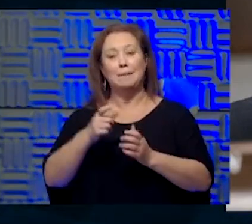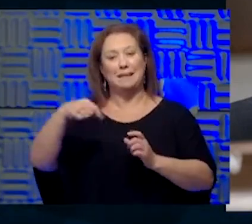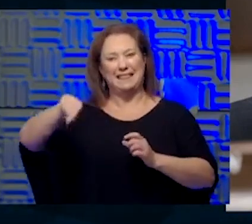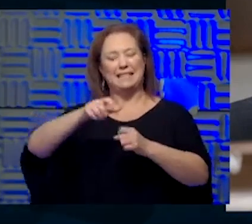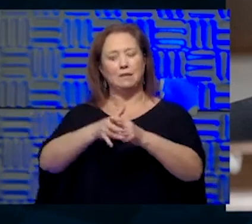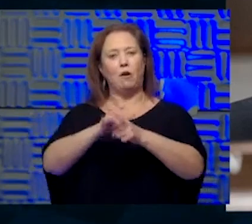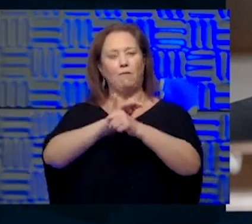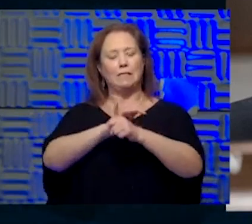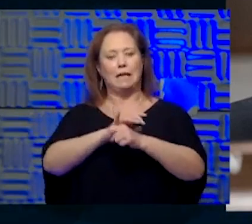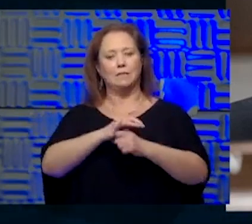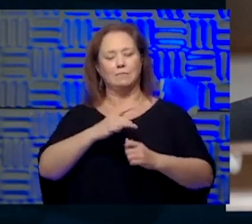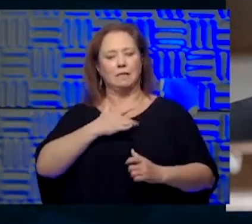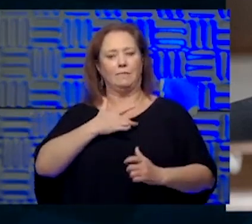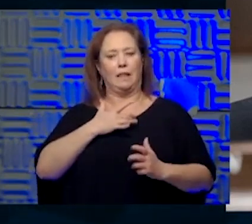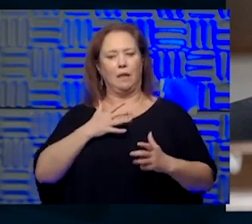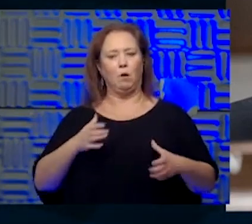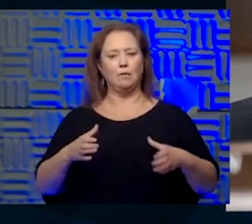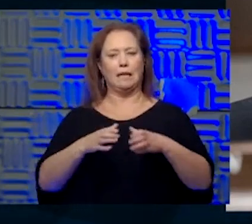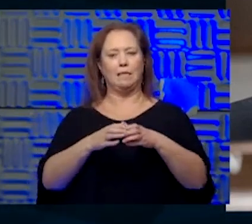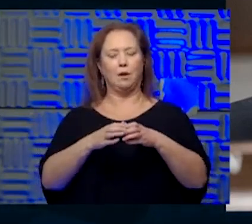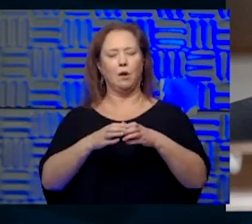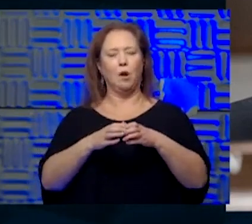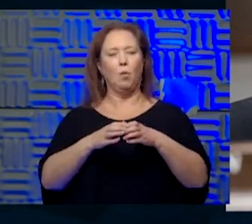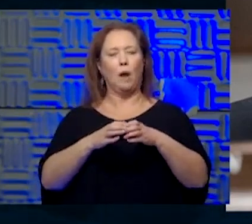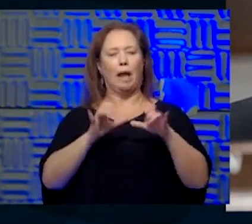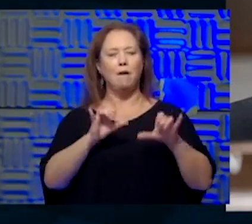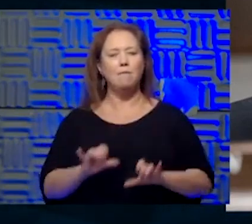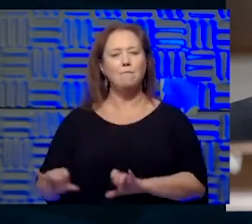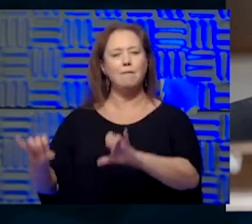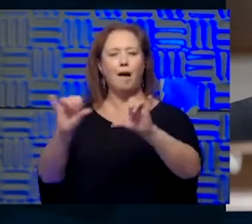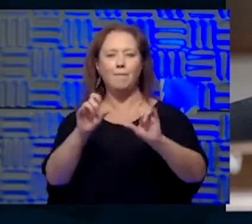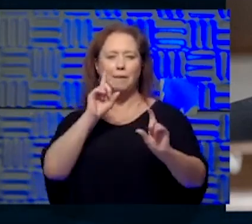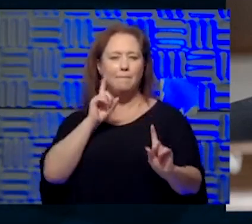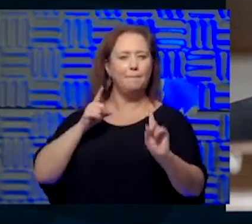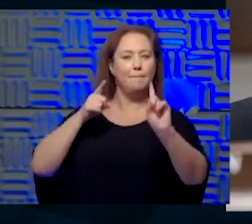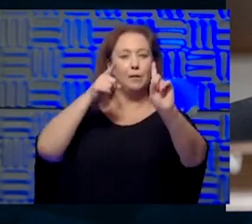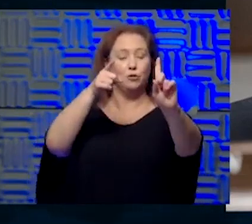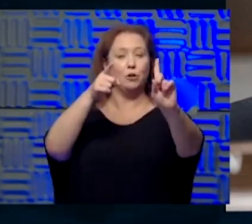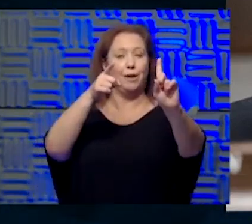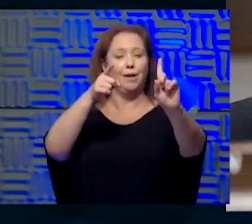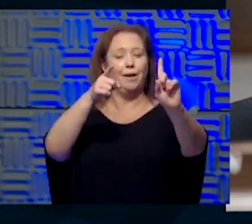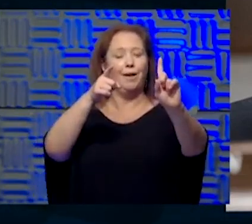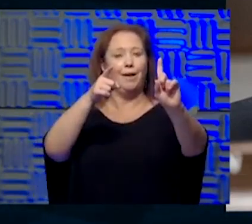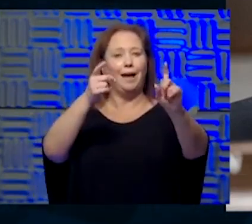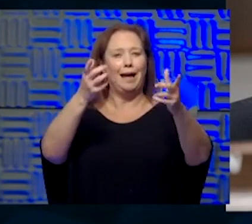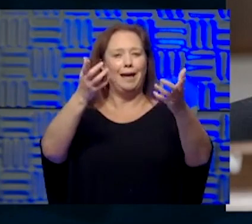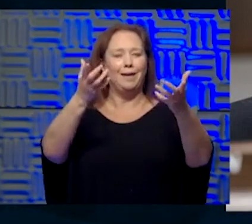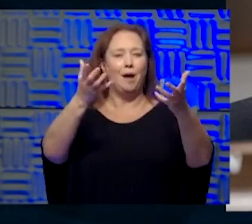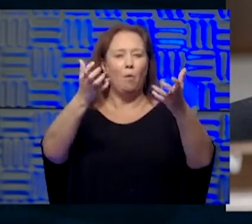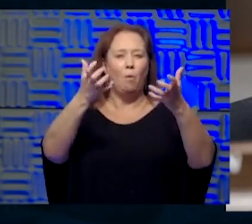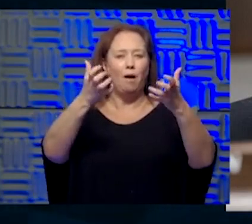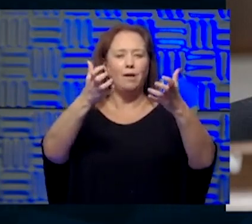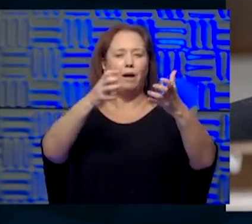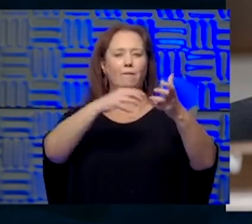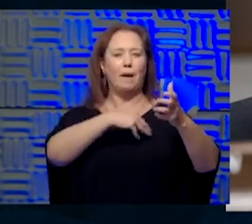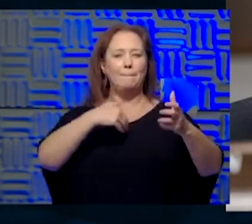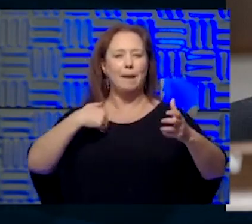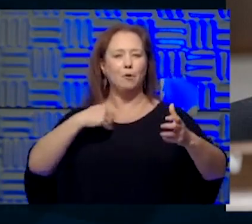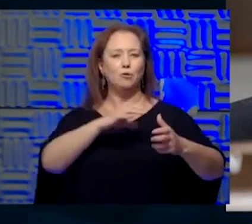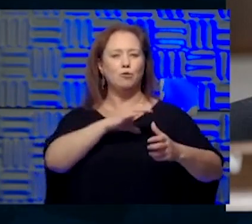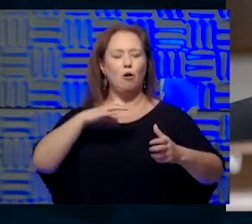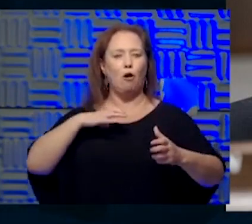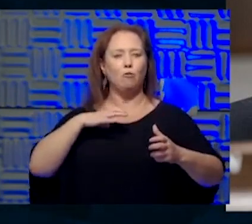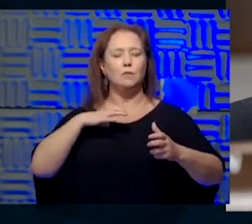in a sense that we all have a common mission and there's a general desire on the part of members of Congress, public officials